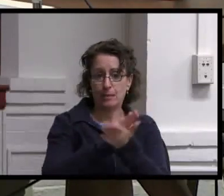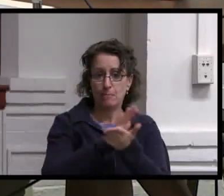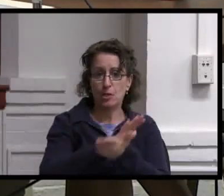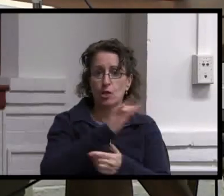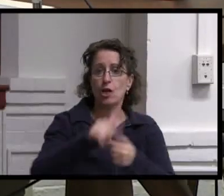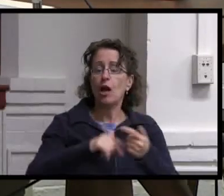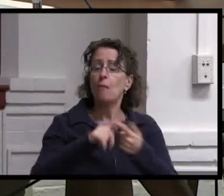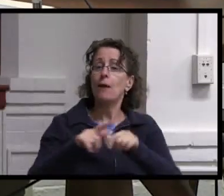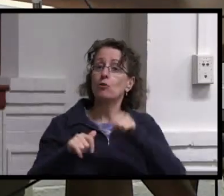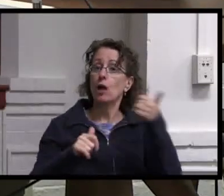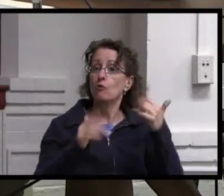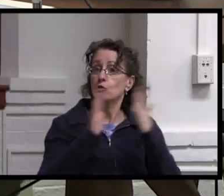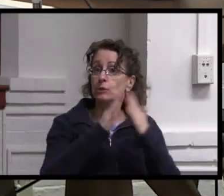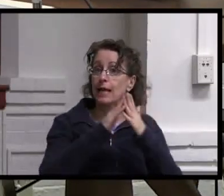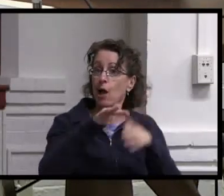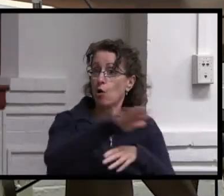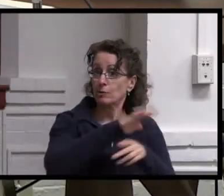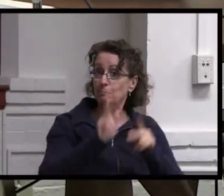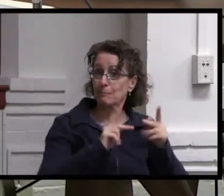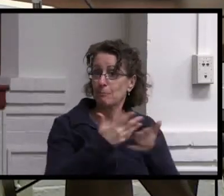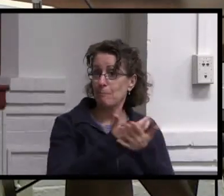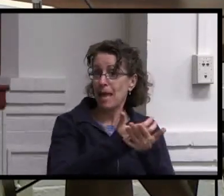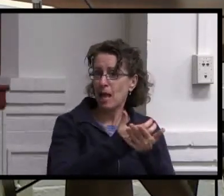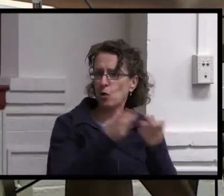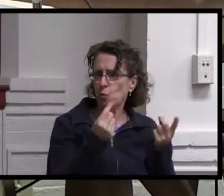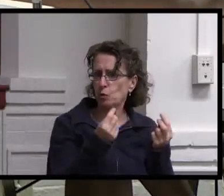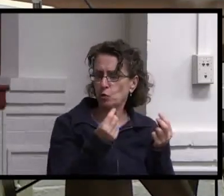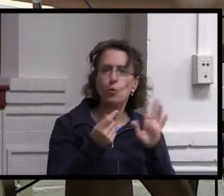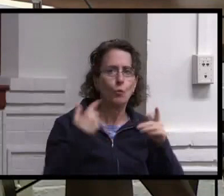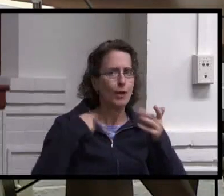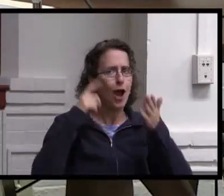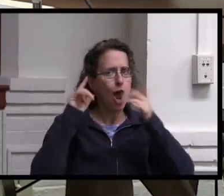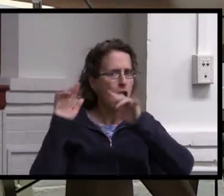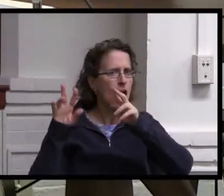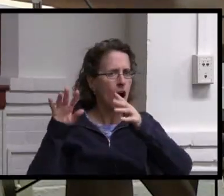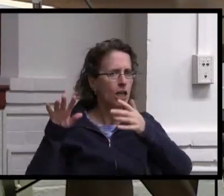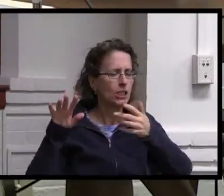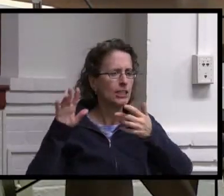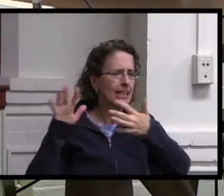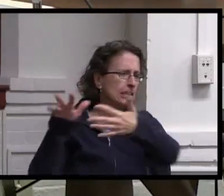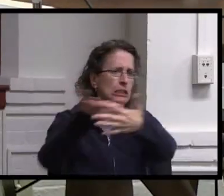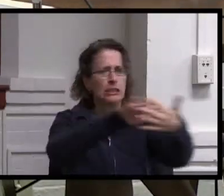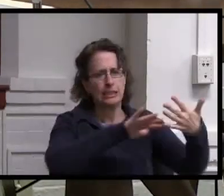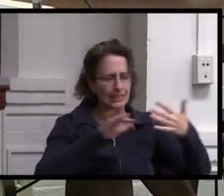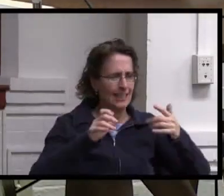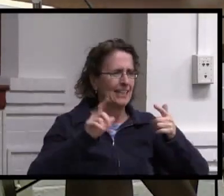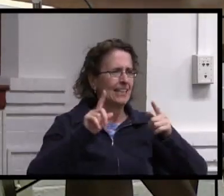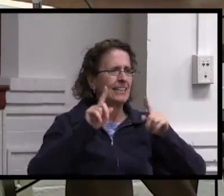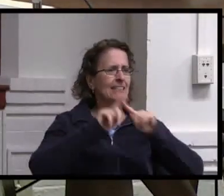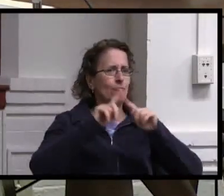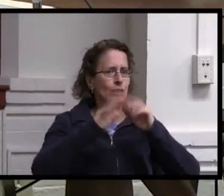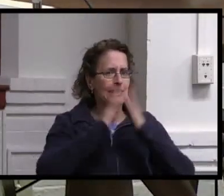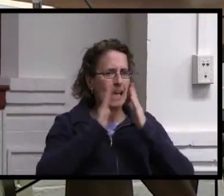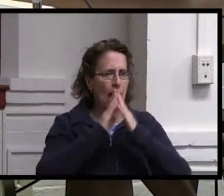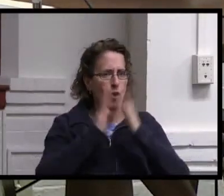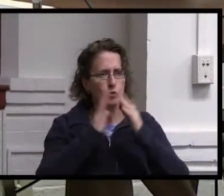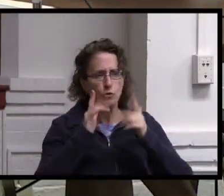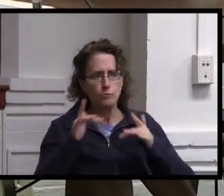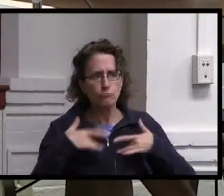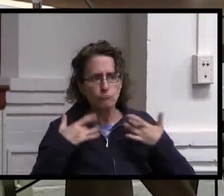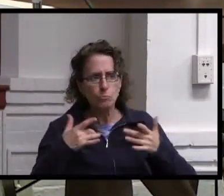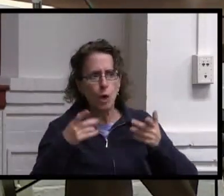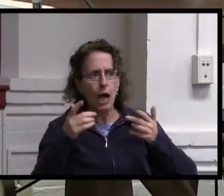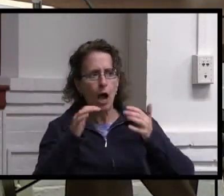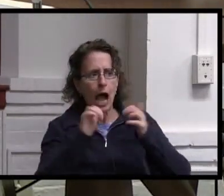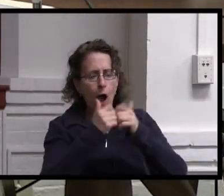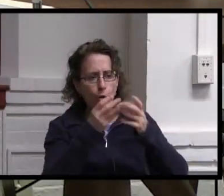other cities are doing, because we are looking at other models. And then also just really looking at the issue from